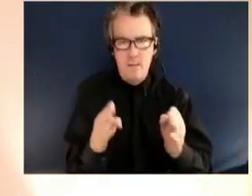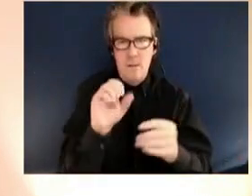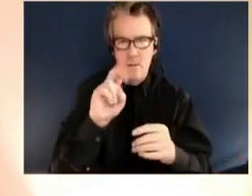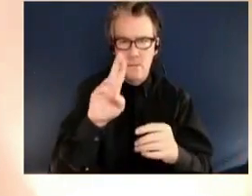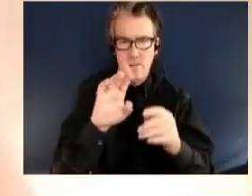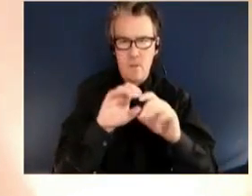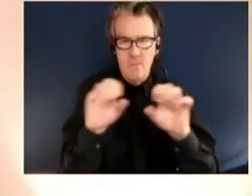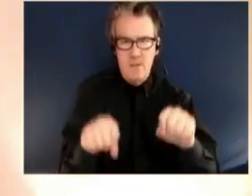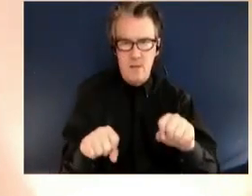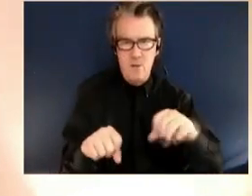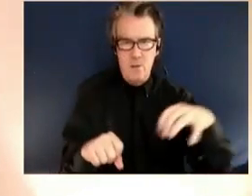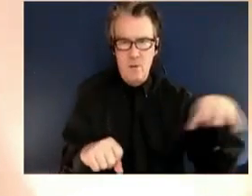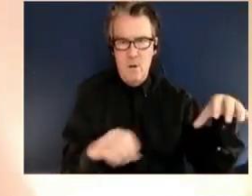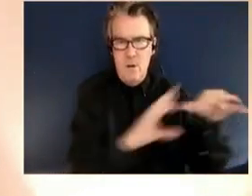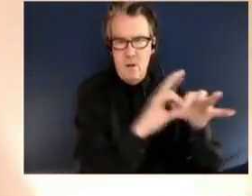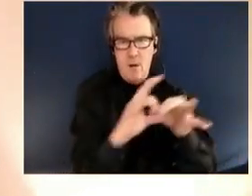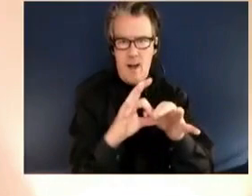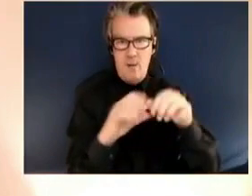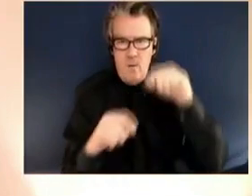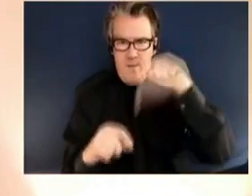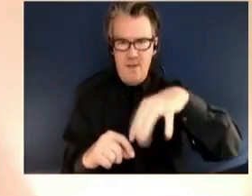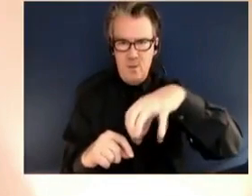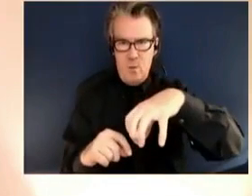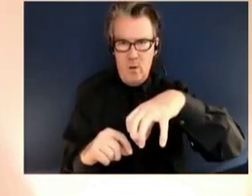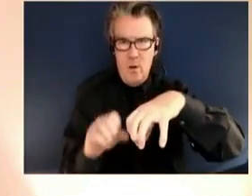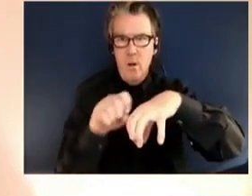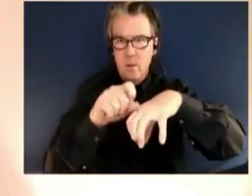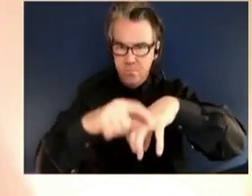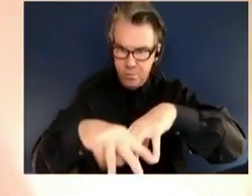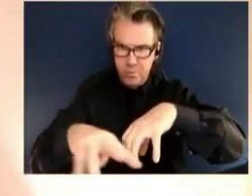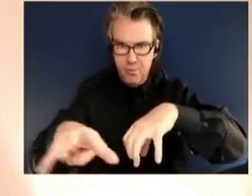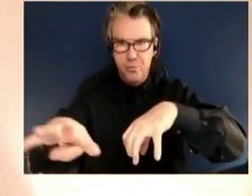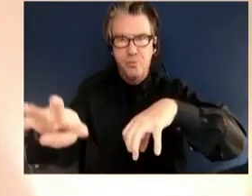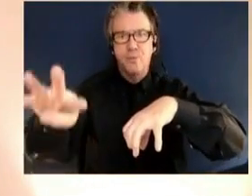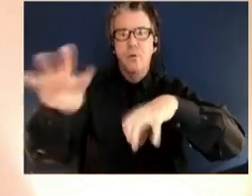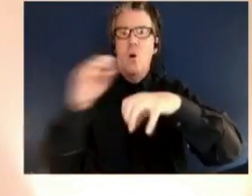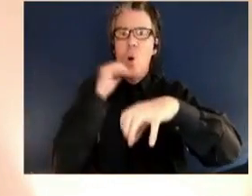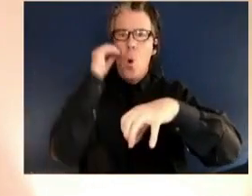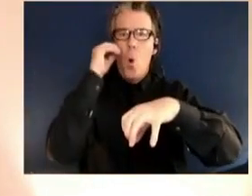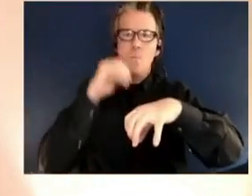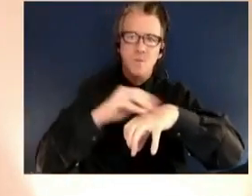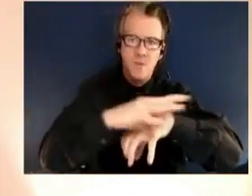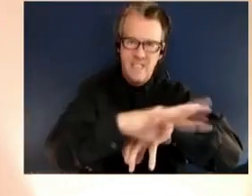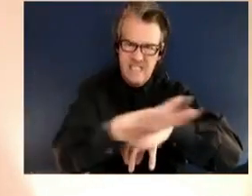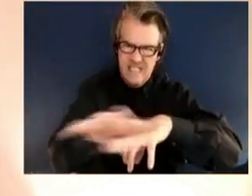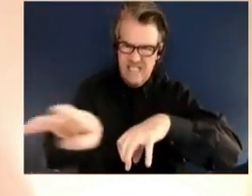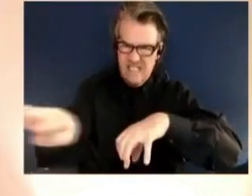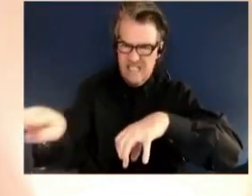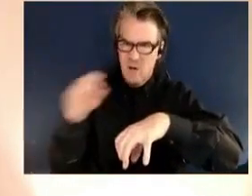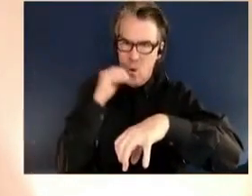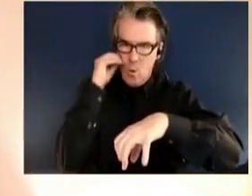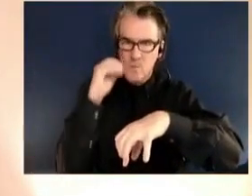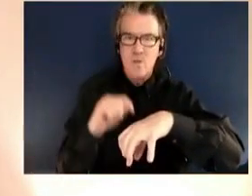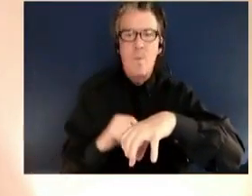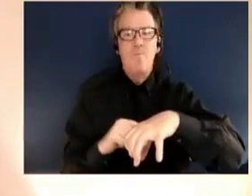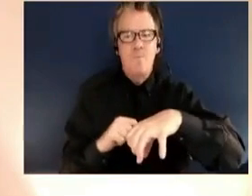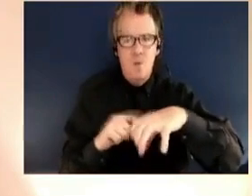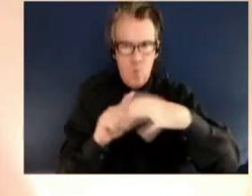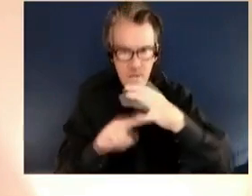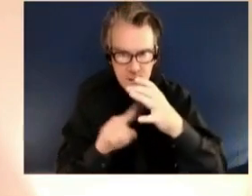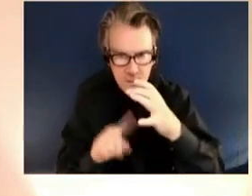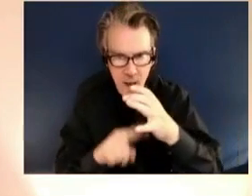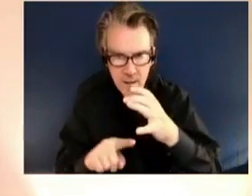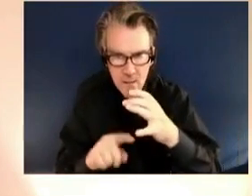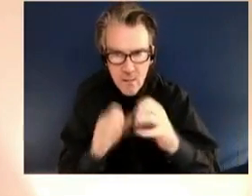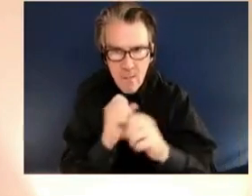We would rather patrol to a certain point if it inspects clear and it's safe. Let's energize and